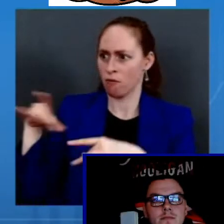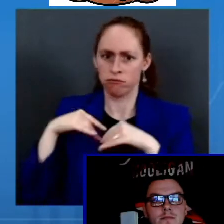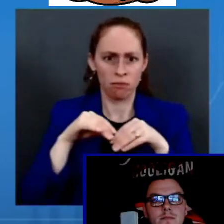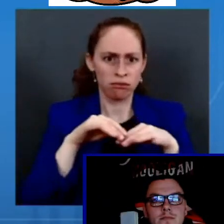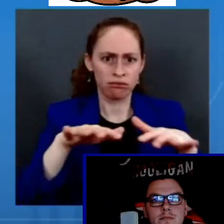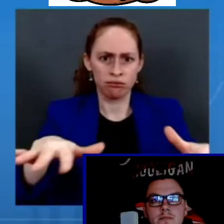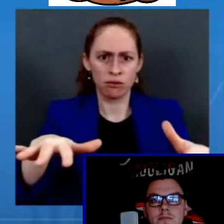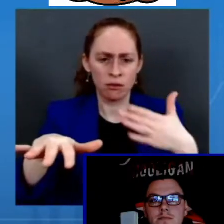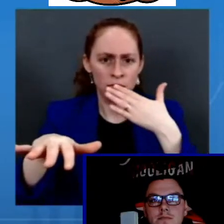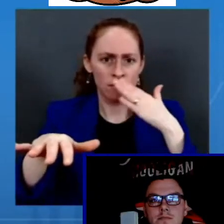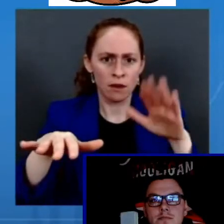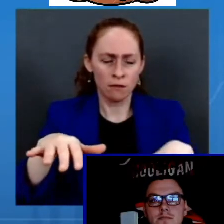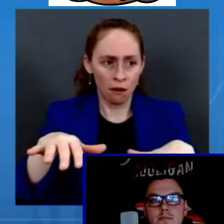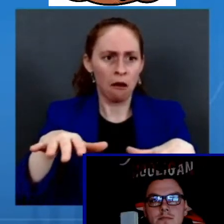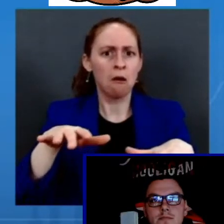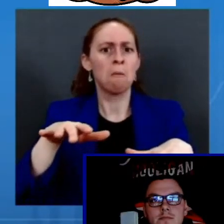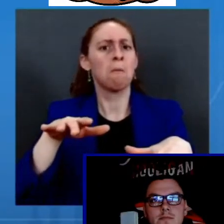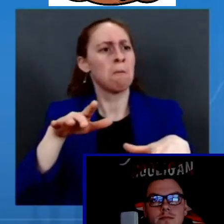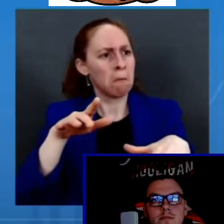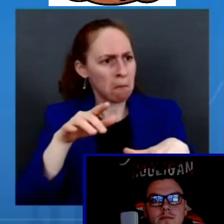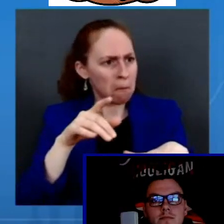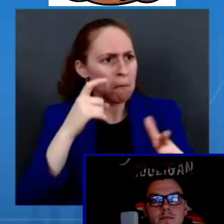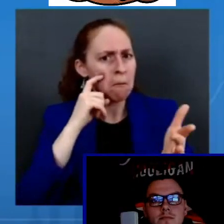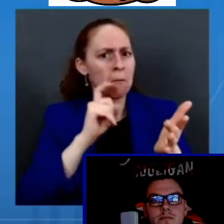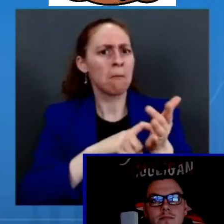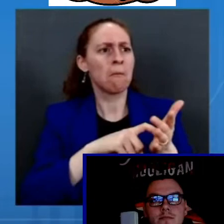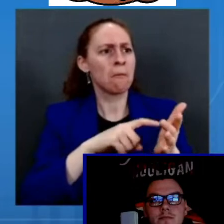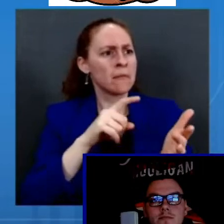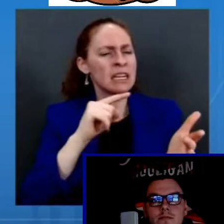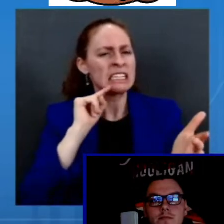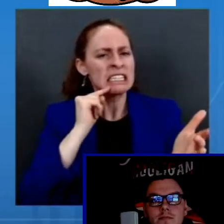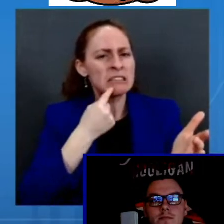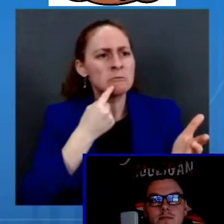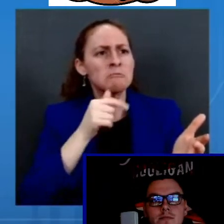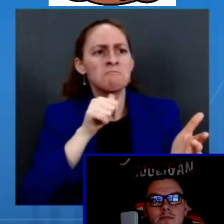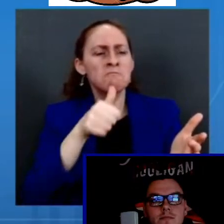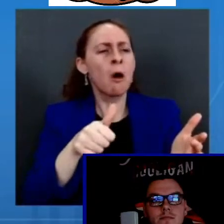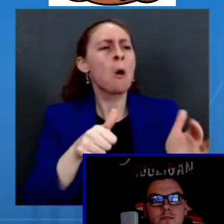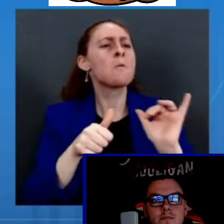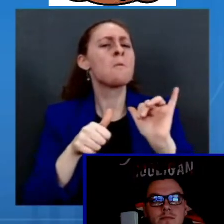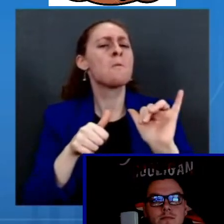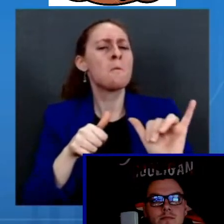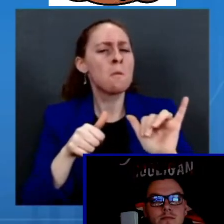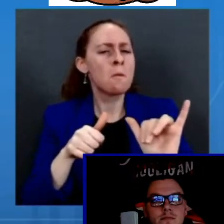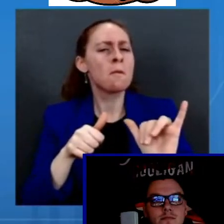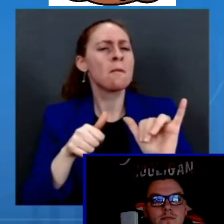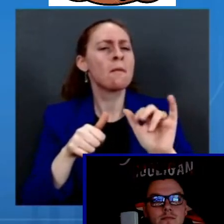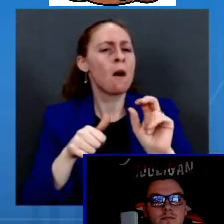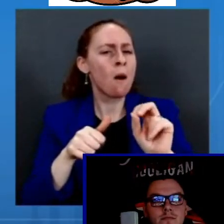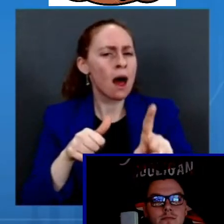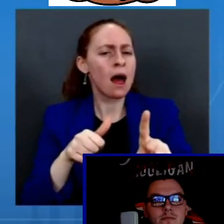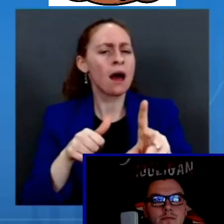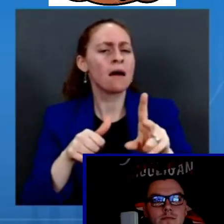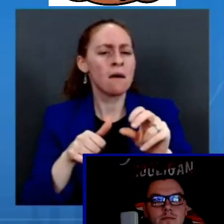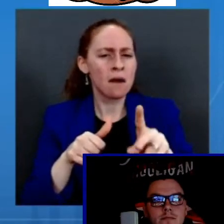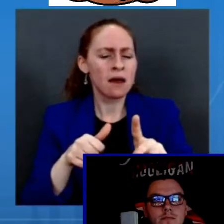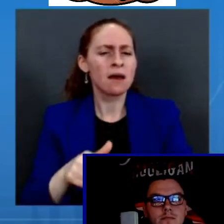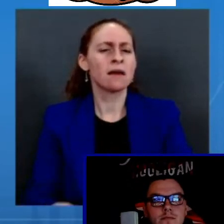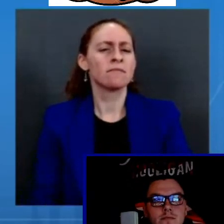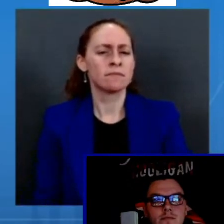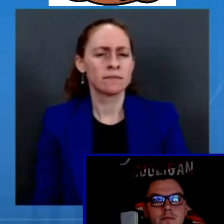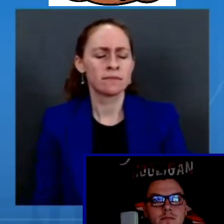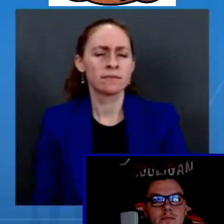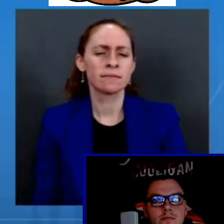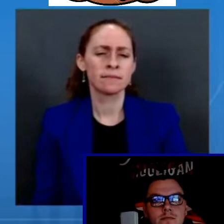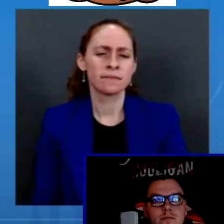with Delta, that we could wind up with a virus that's pervasive, that does not cause severity, and